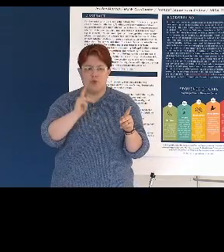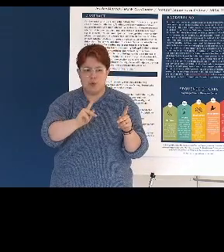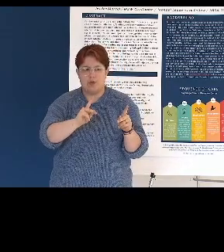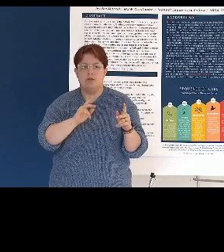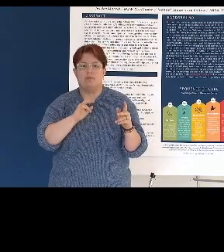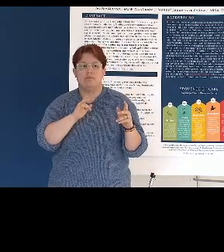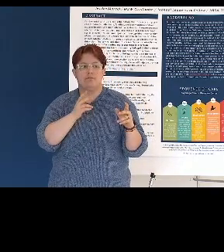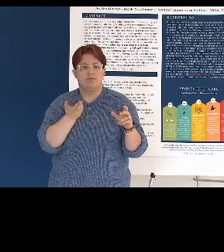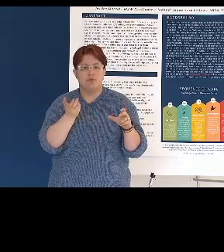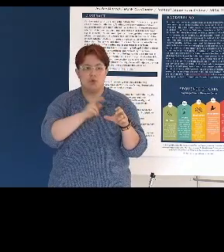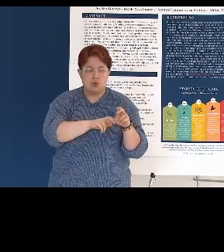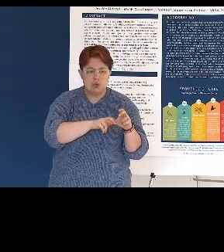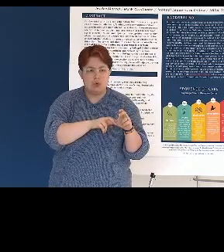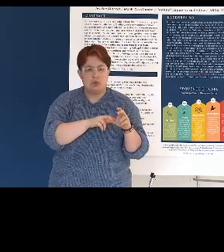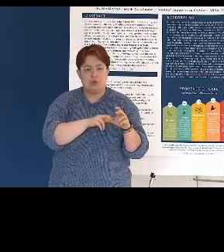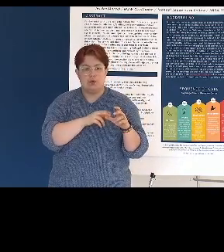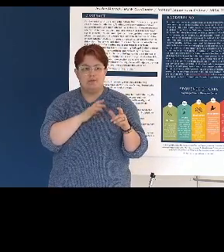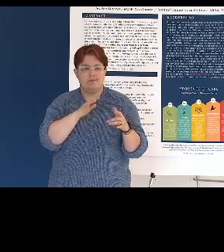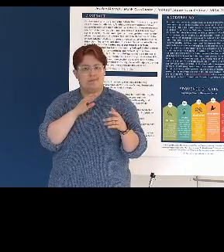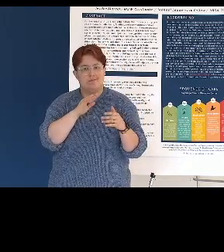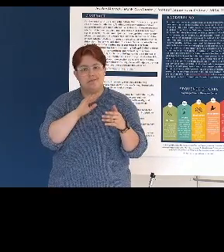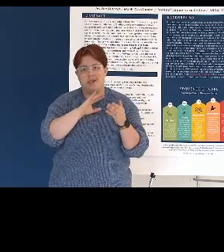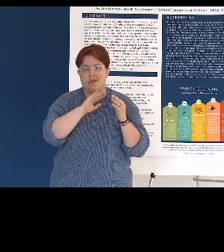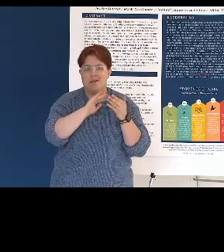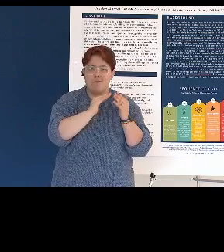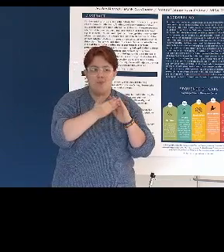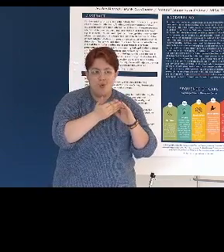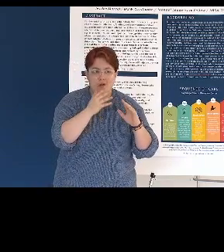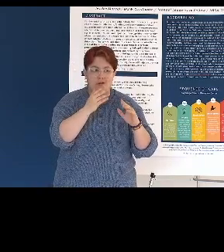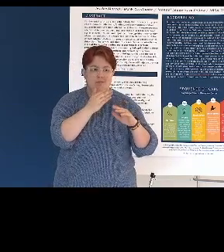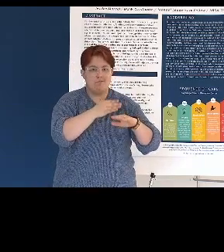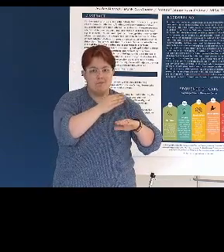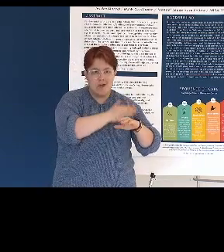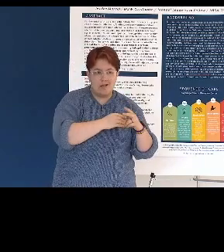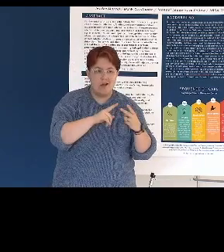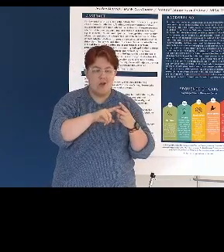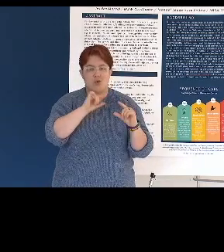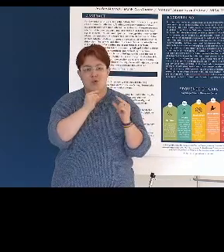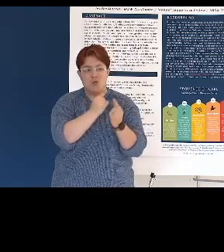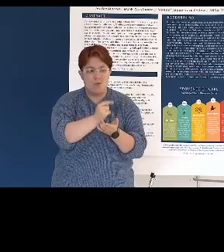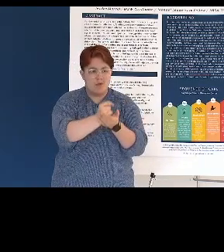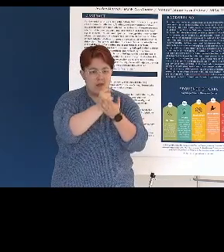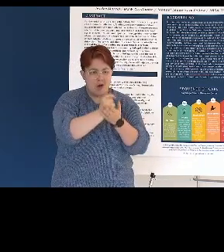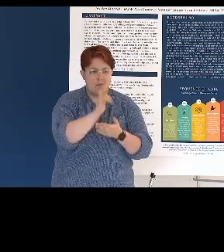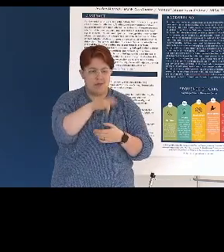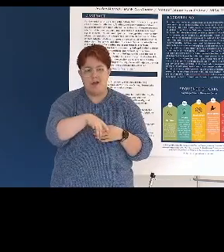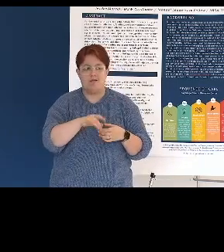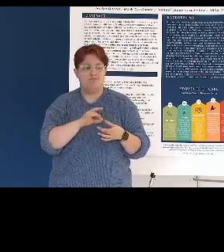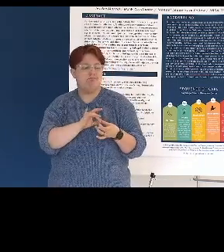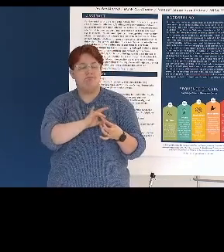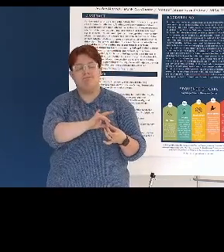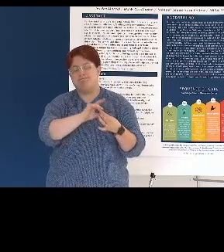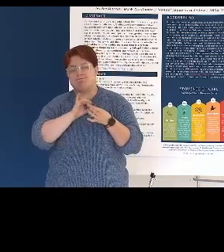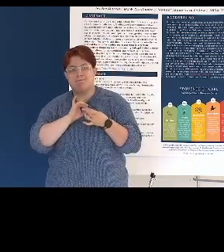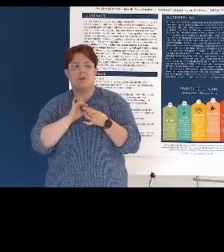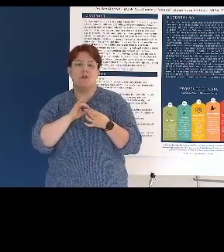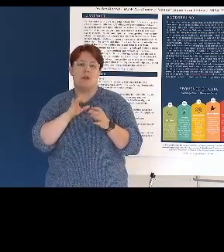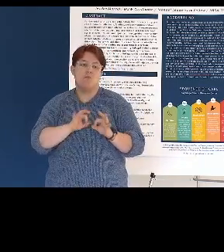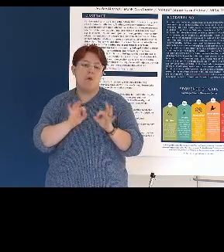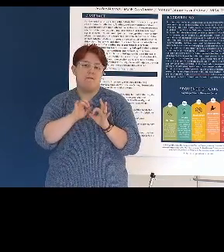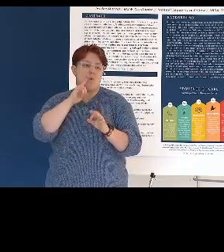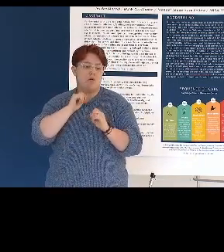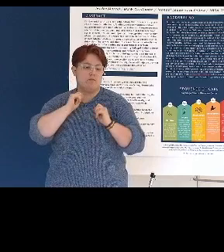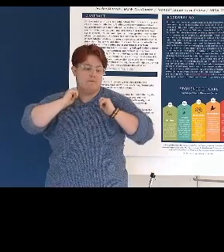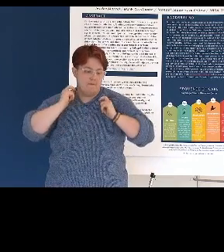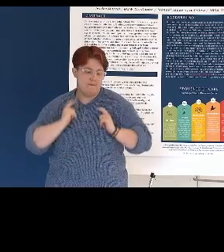group therapy, and other forms of connection is essential to whole self-healing. There are obviously barriers